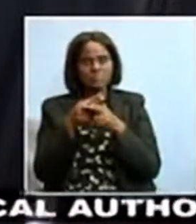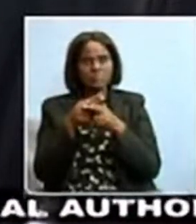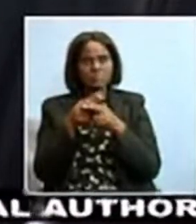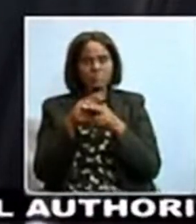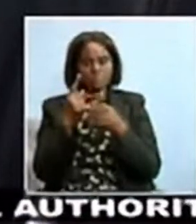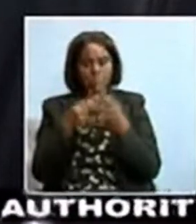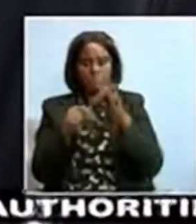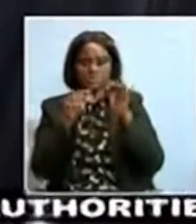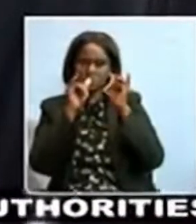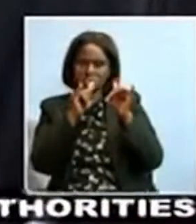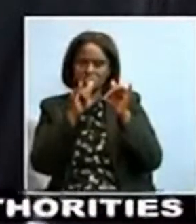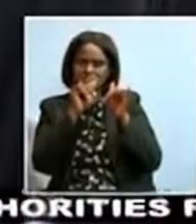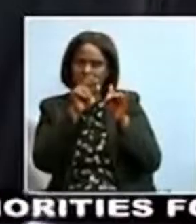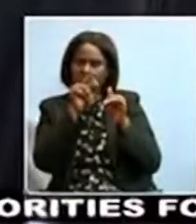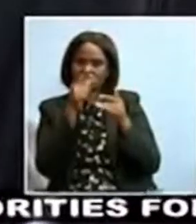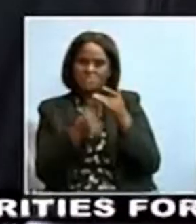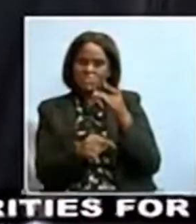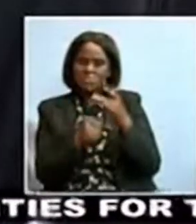stay